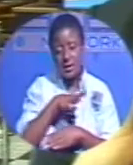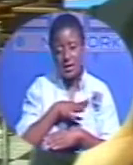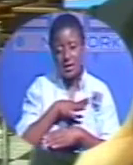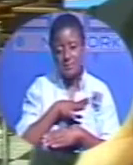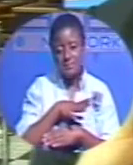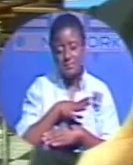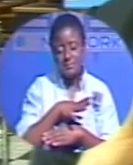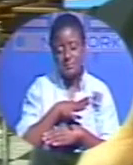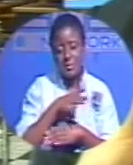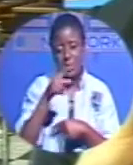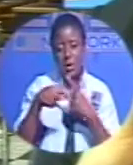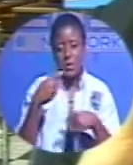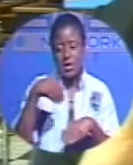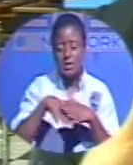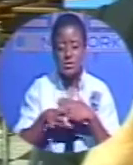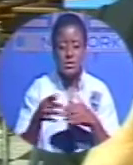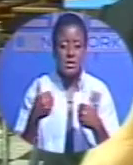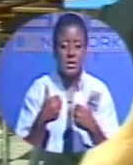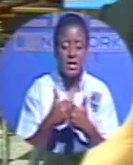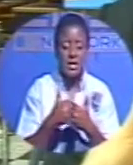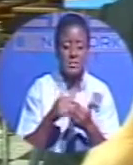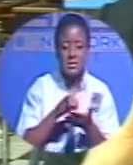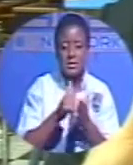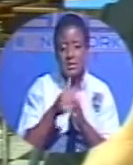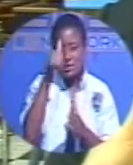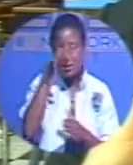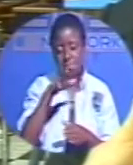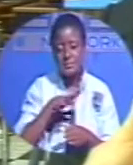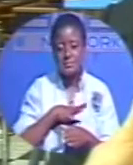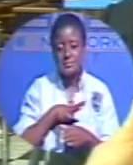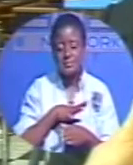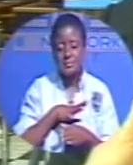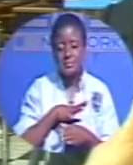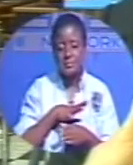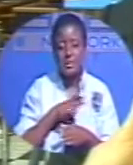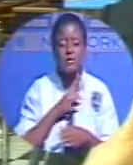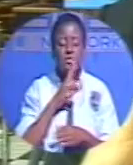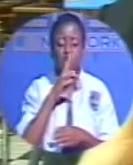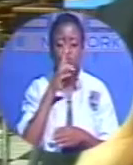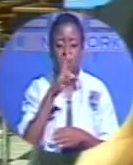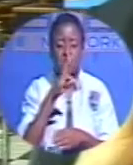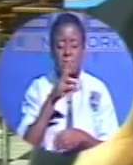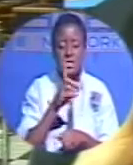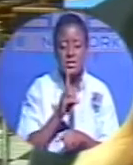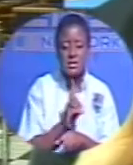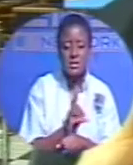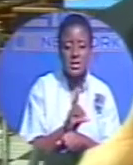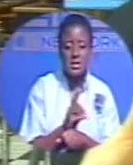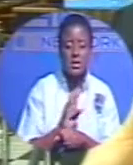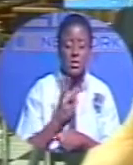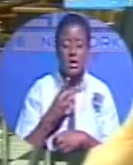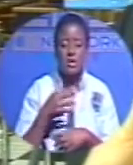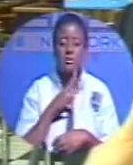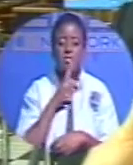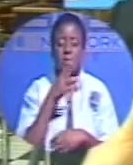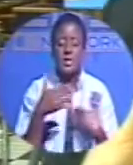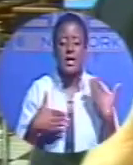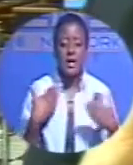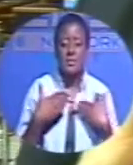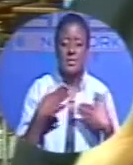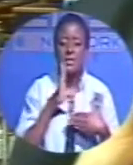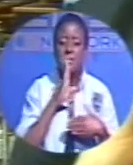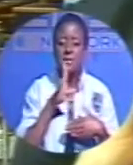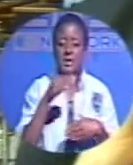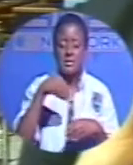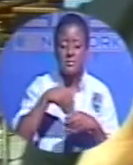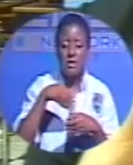these games this year. These guys are they're the real deal. So we're really happy to be a part of this.